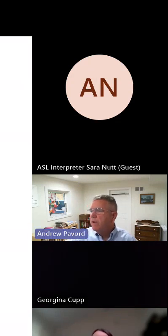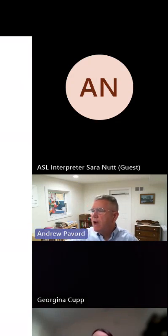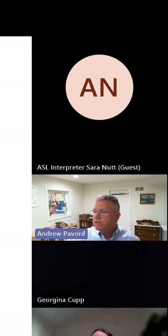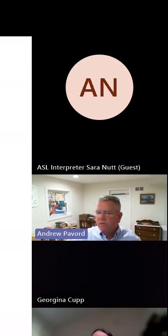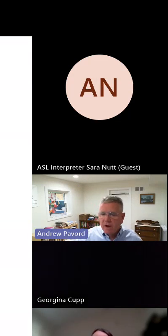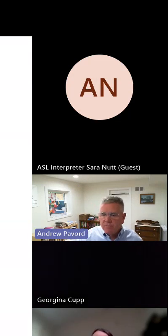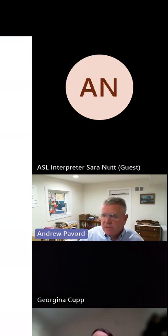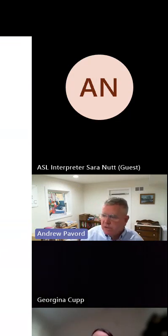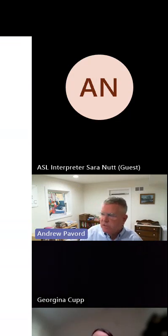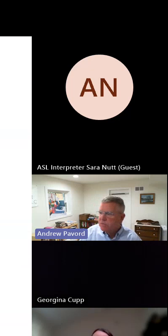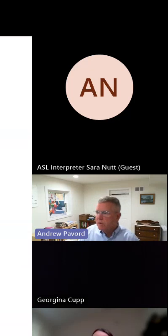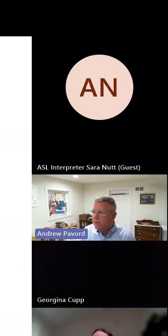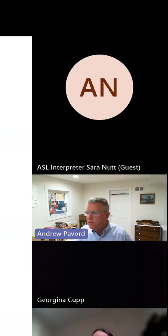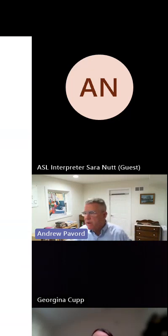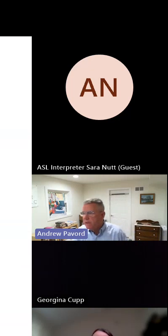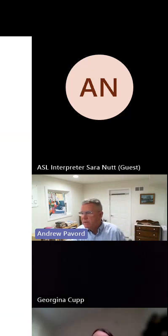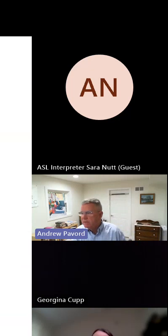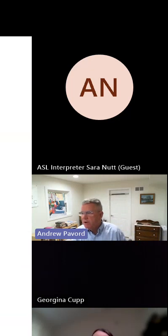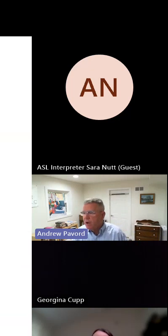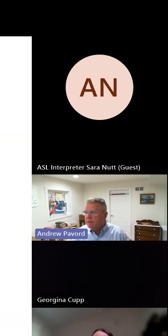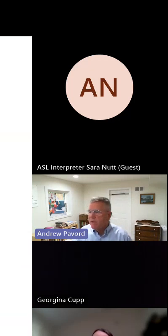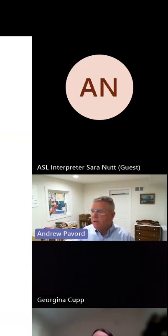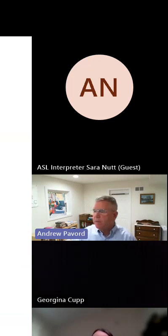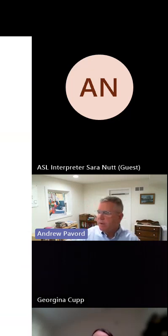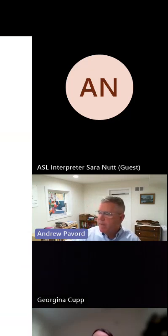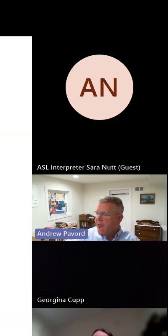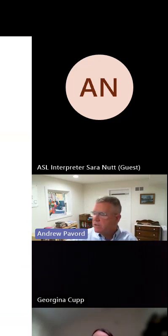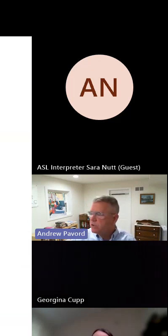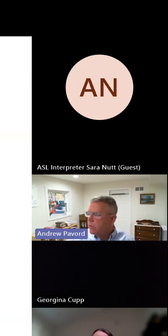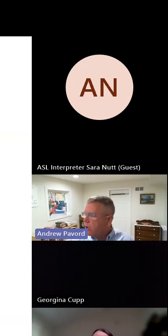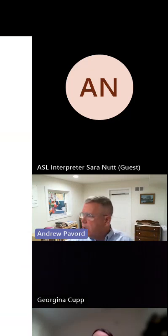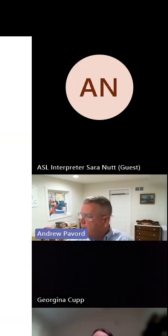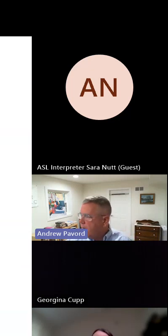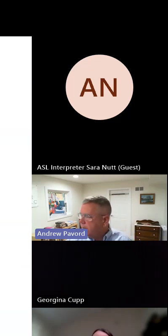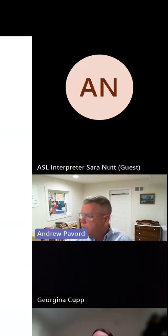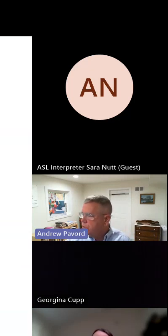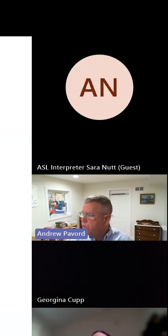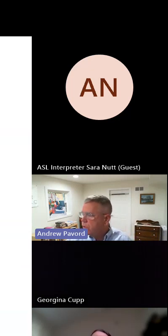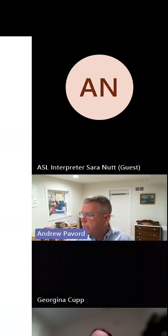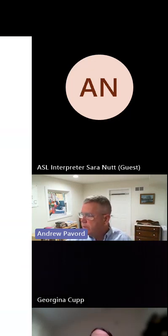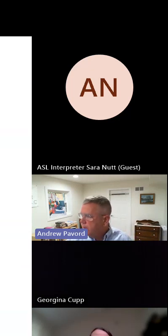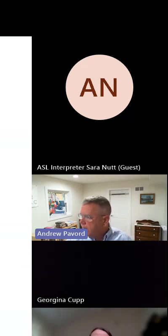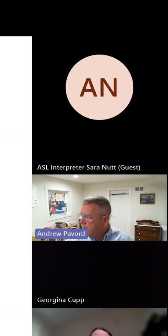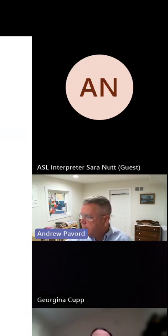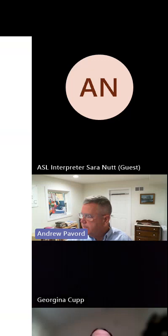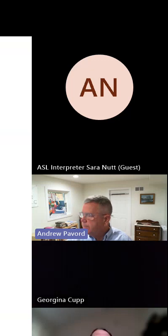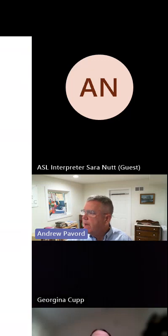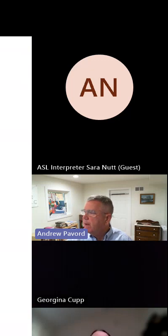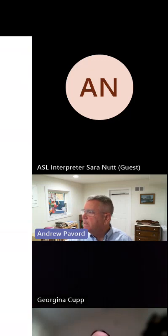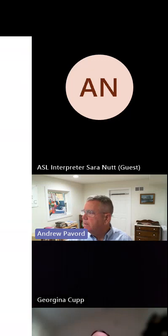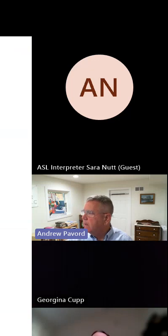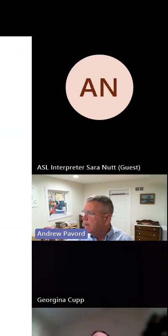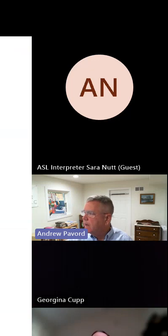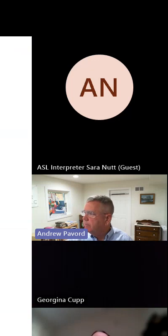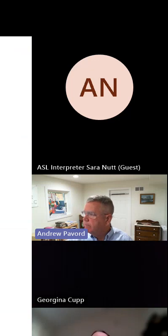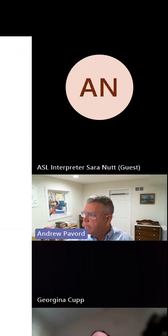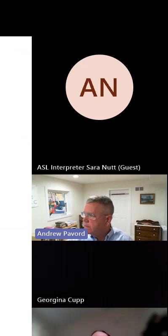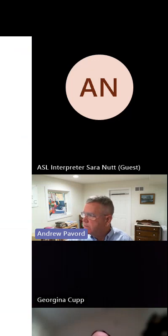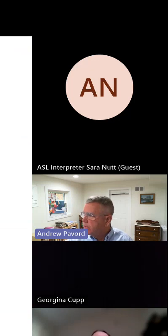So then we also have covered this. I just want to reiterate that they're all available at Max or on Google, the public